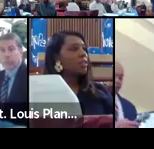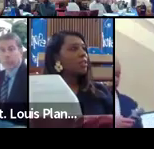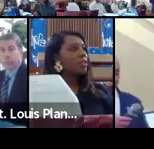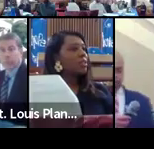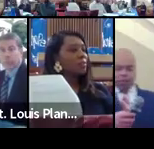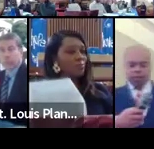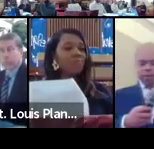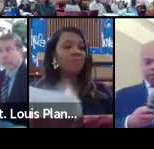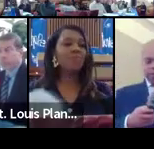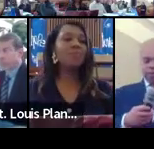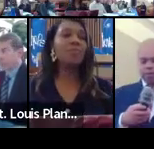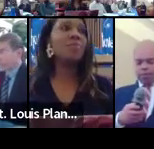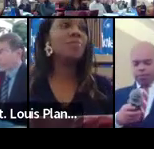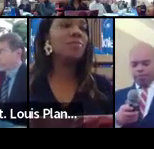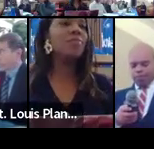I apologize.